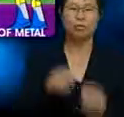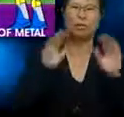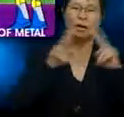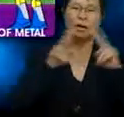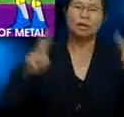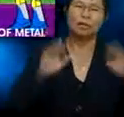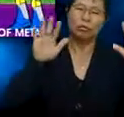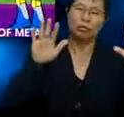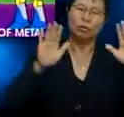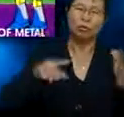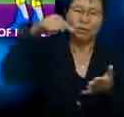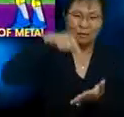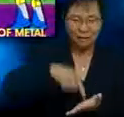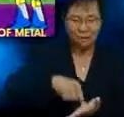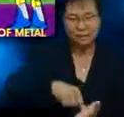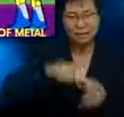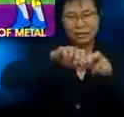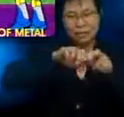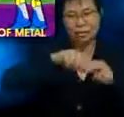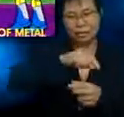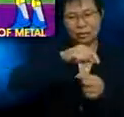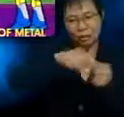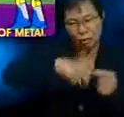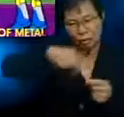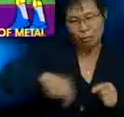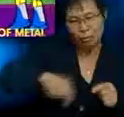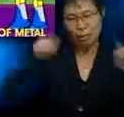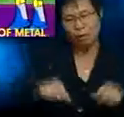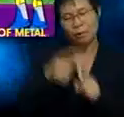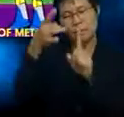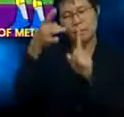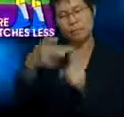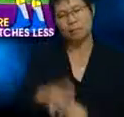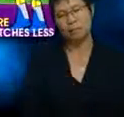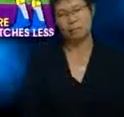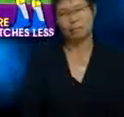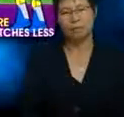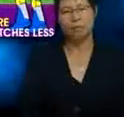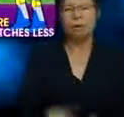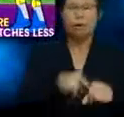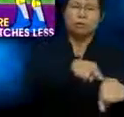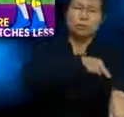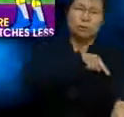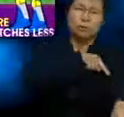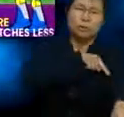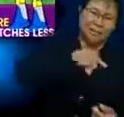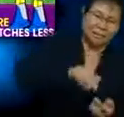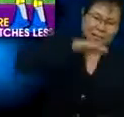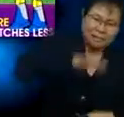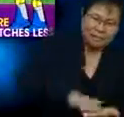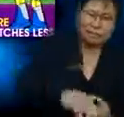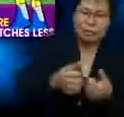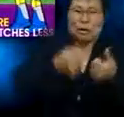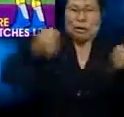so wonderful, this square piece of metal. Long spring